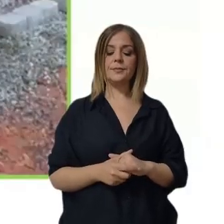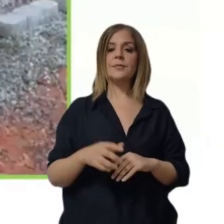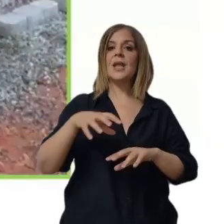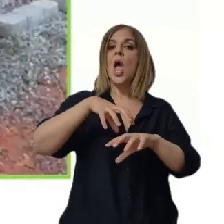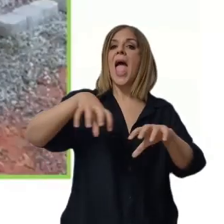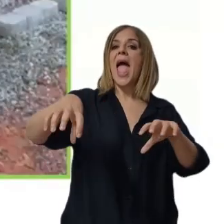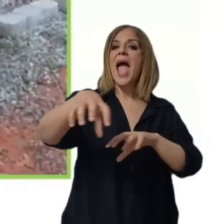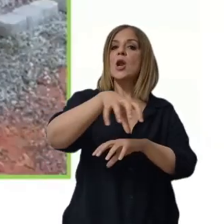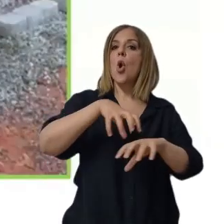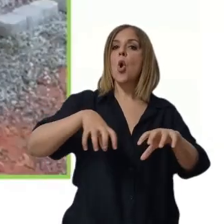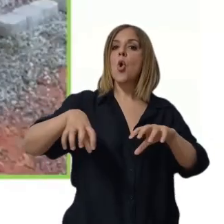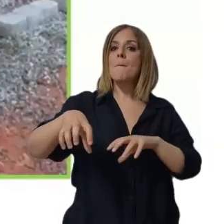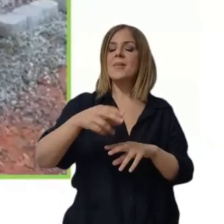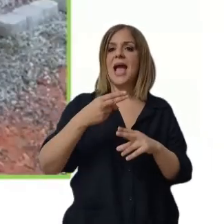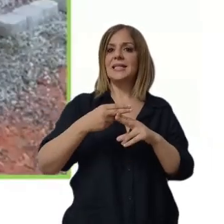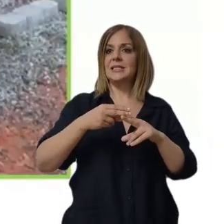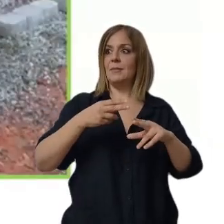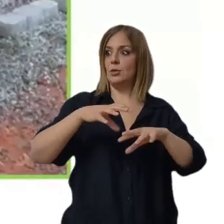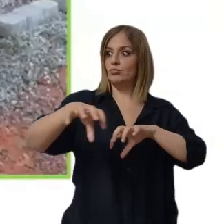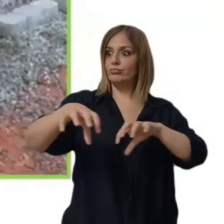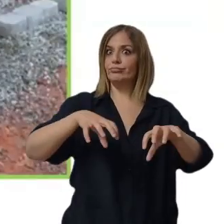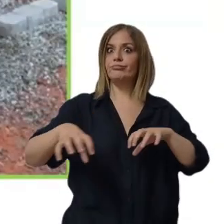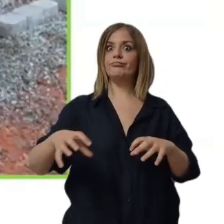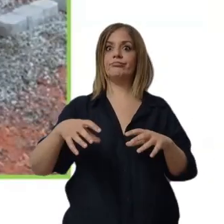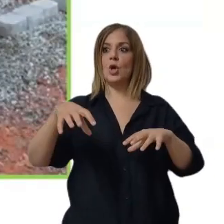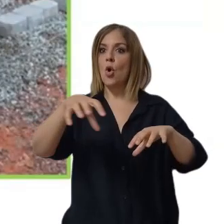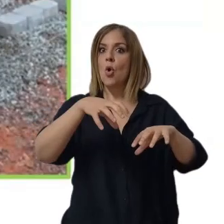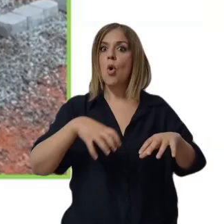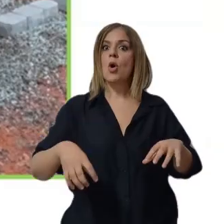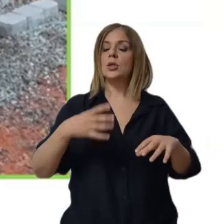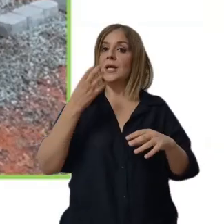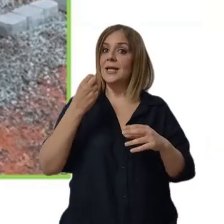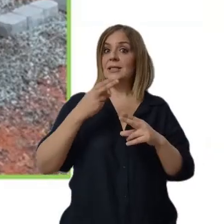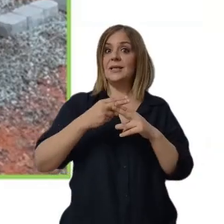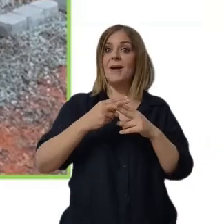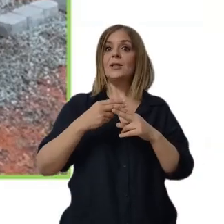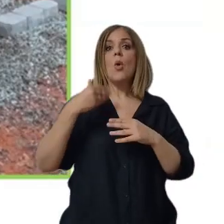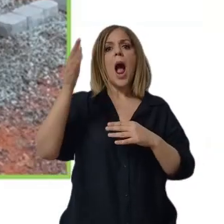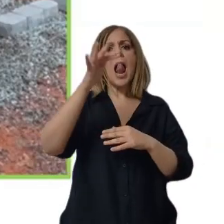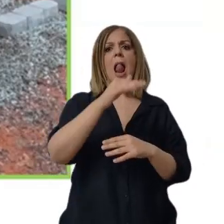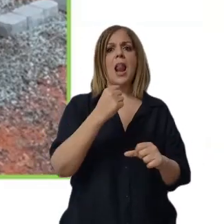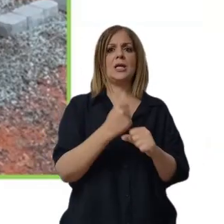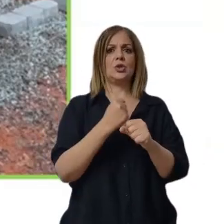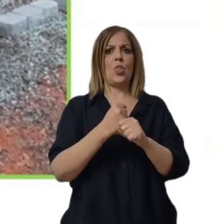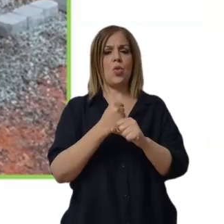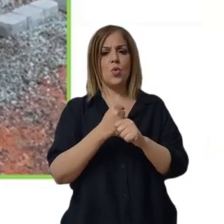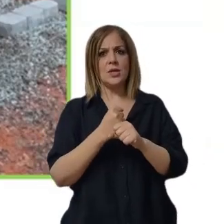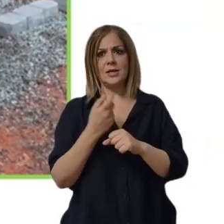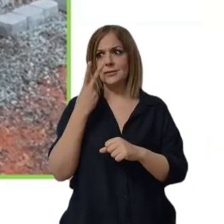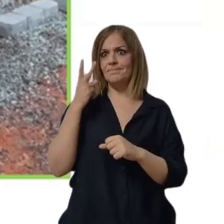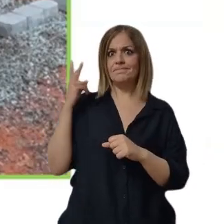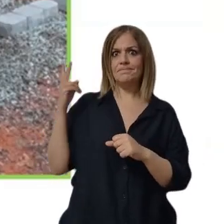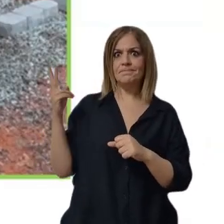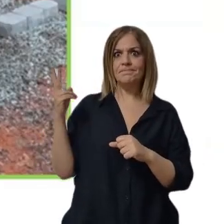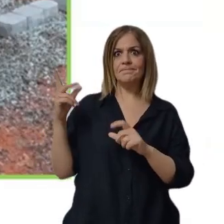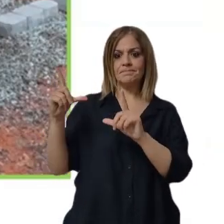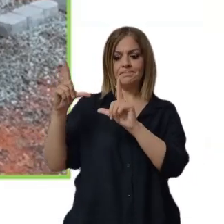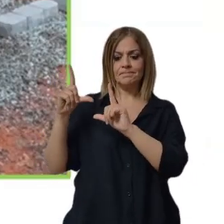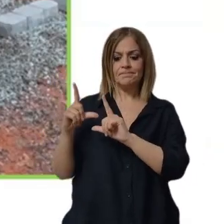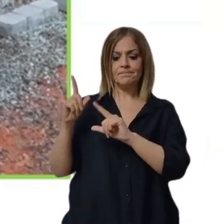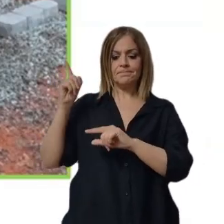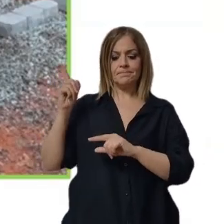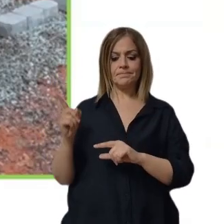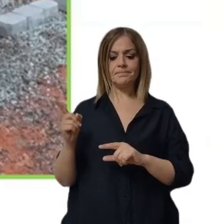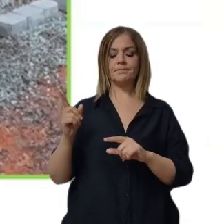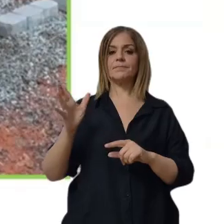Ergonomic posture is important also in other practical works, as you can see in the